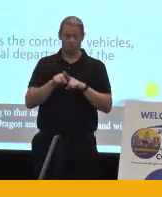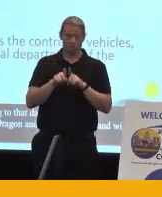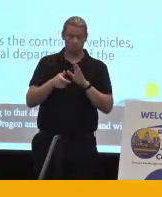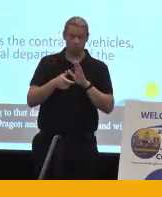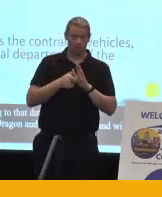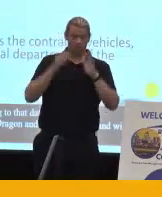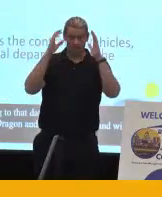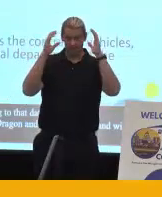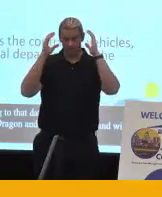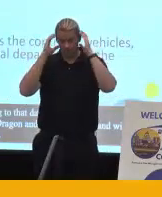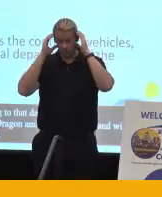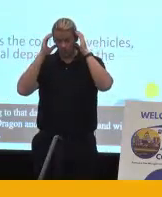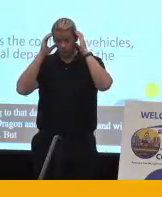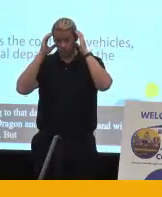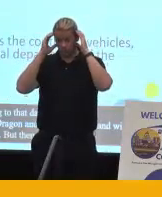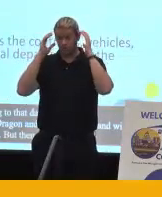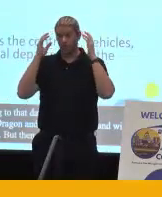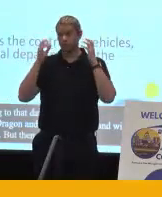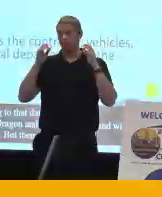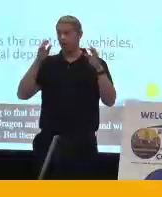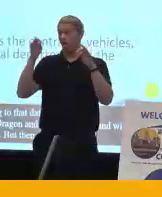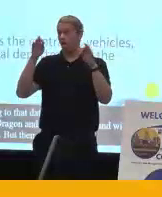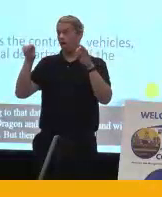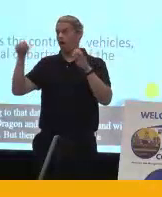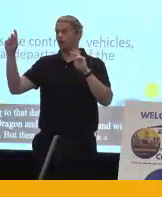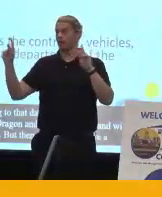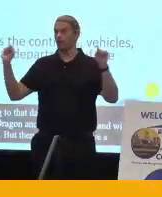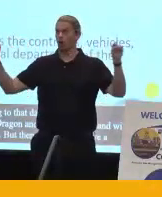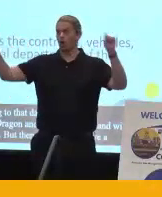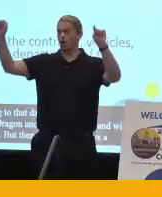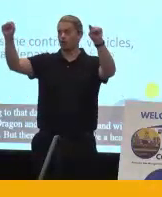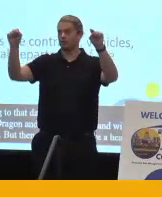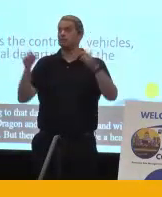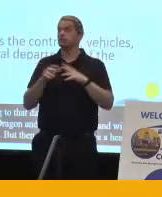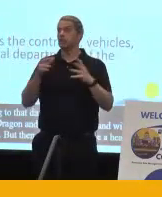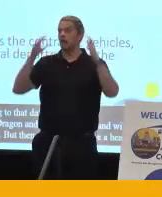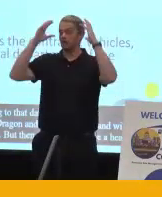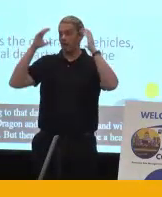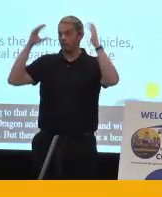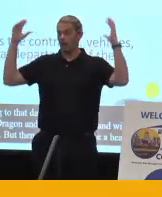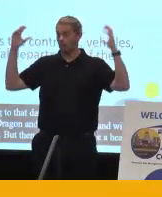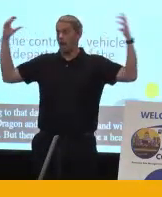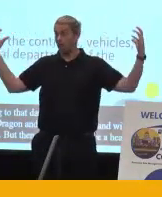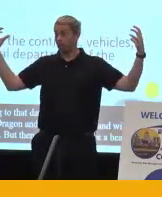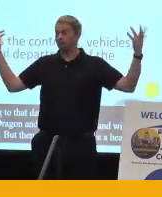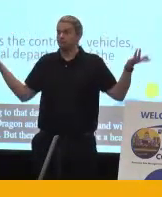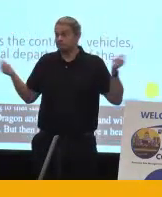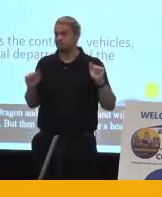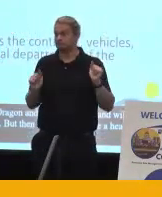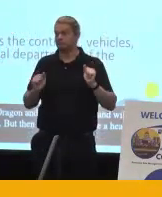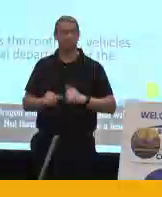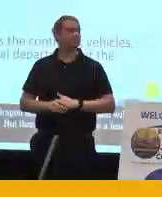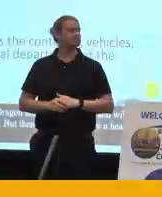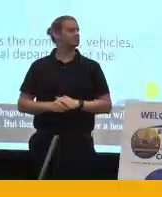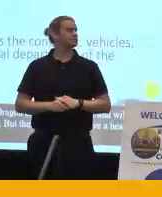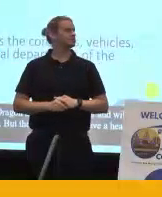headphone on so that she's not disturbing everybody else to hear what the screen reader is saying. That's a lot of headphones. So you don't think about